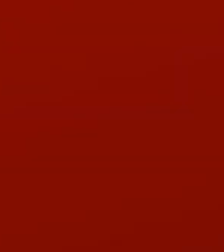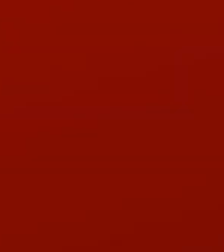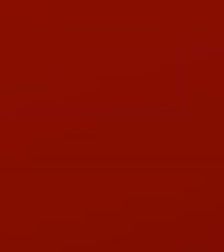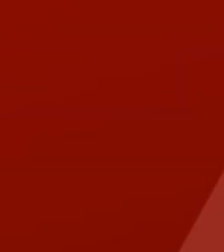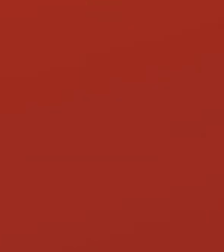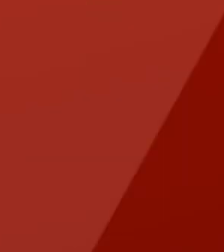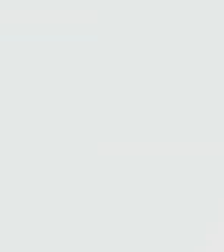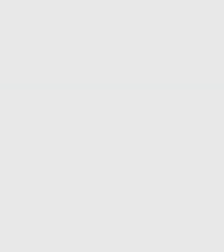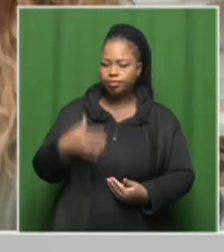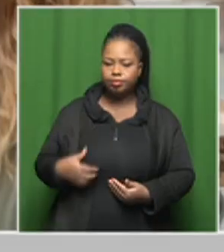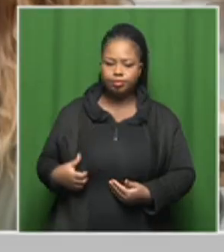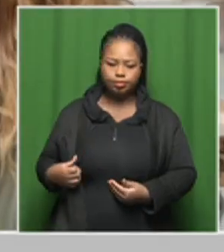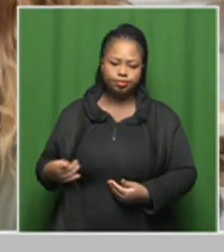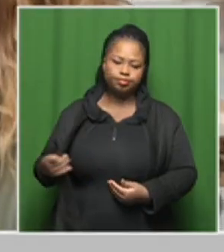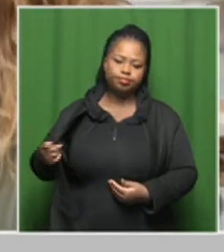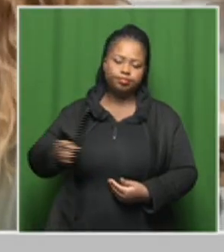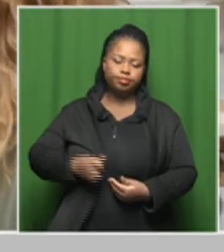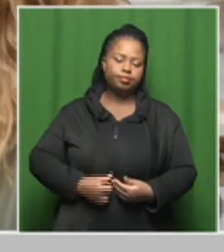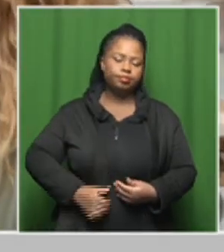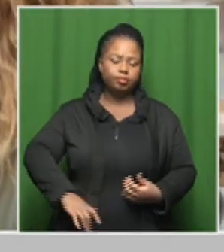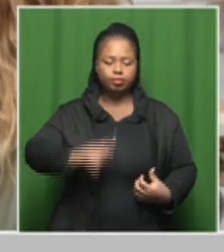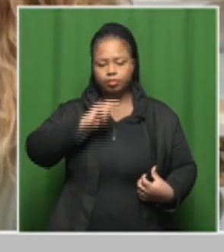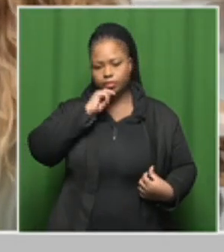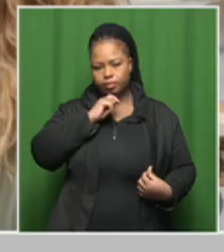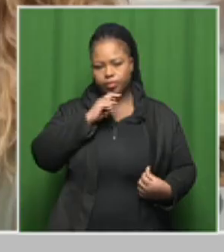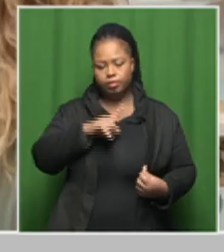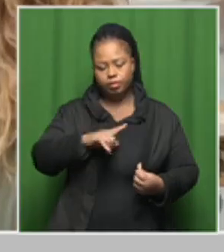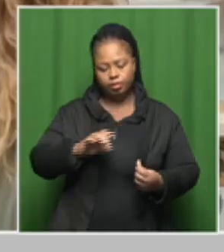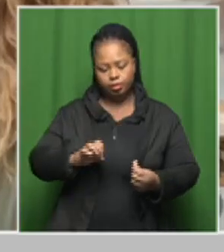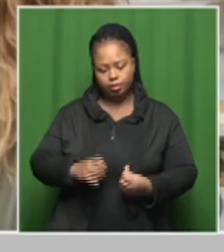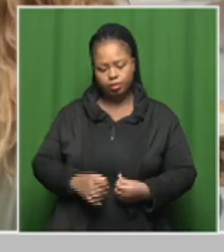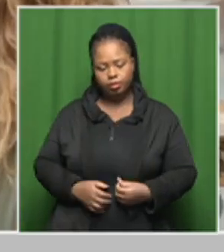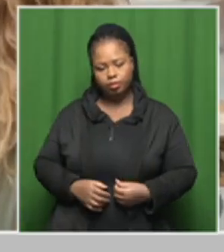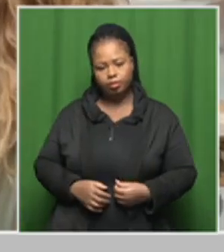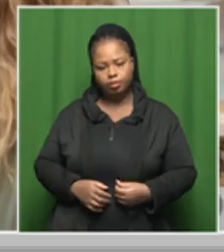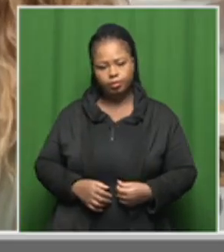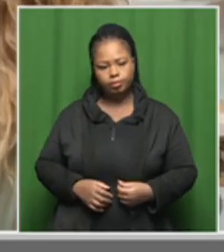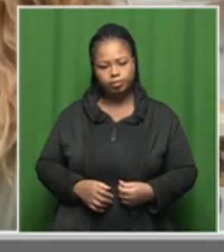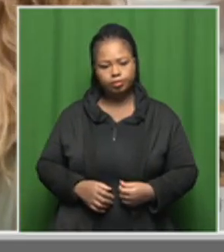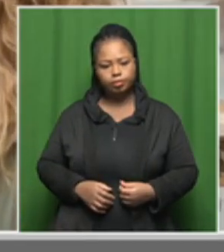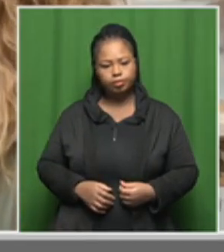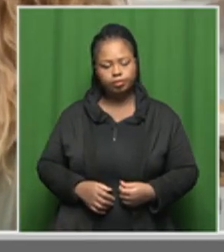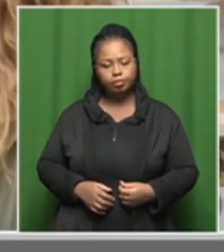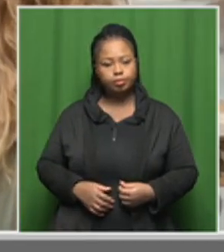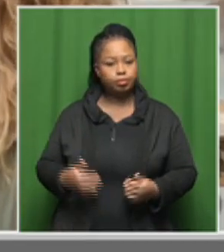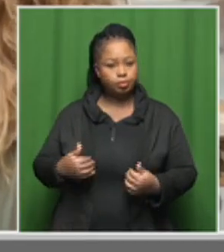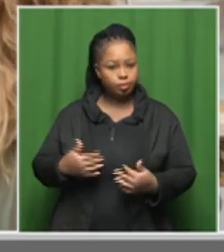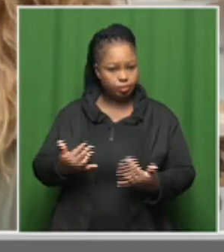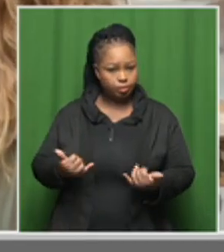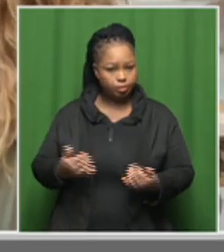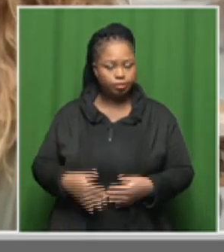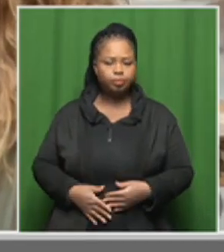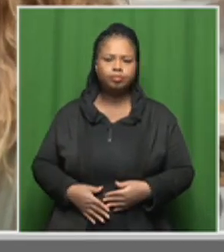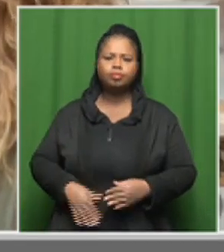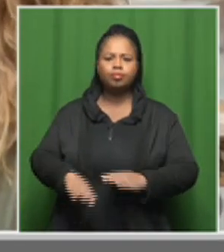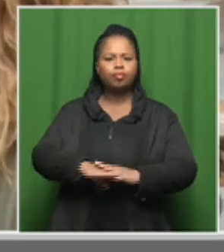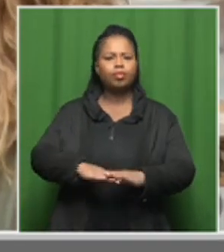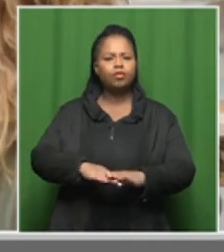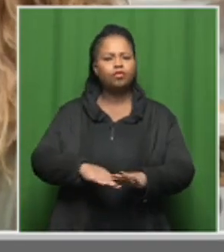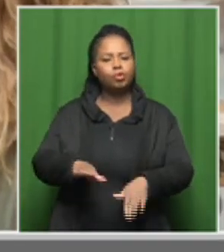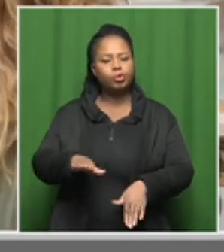program. Good morning, Leanne. Let's start off with absolute pleasure. Let's start off with the basics. What